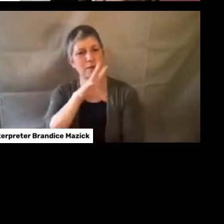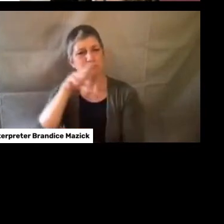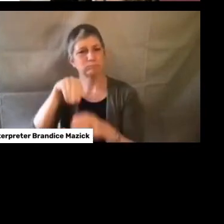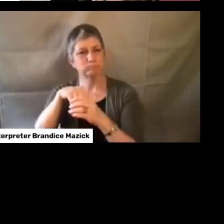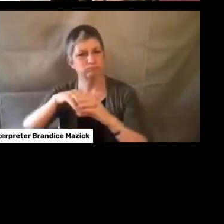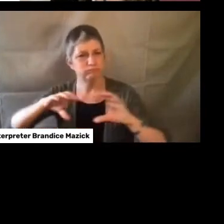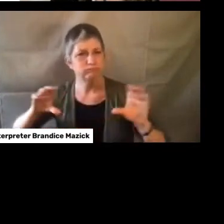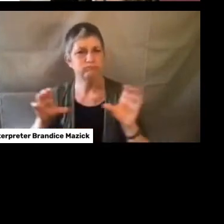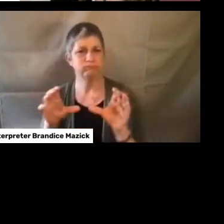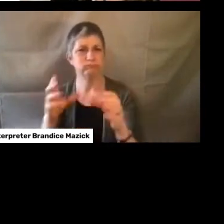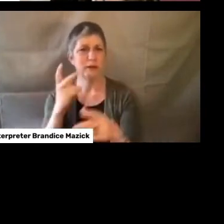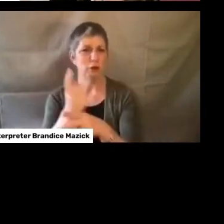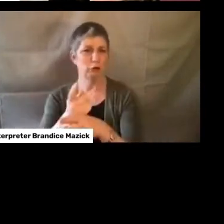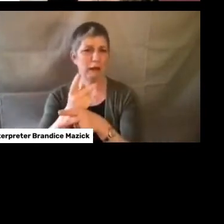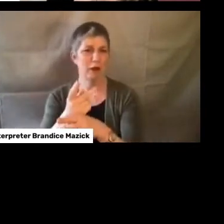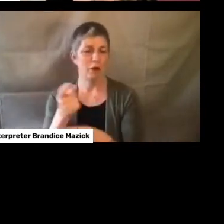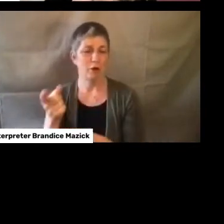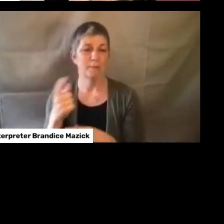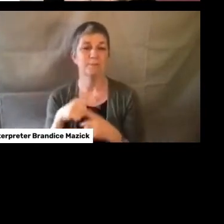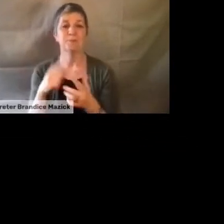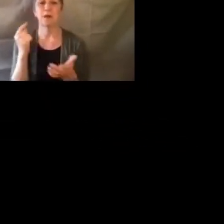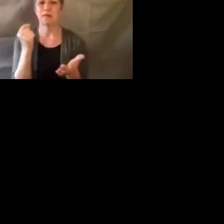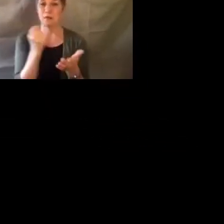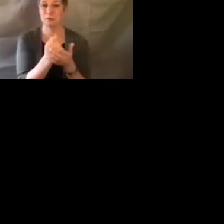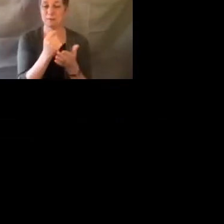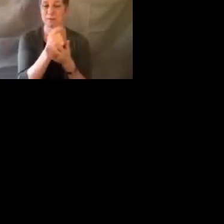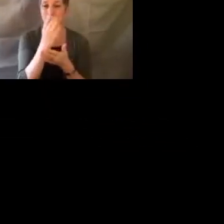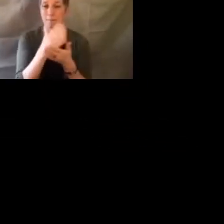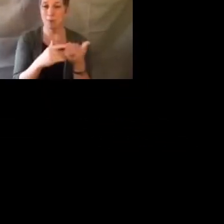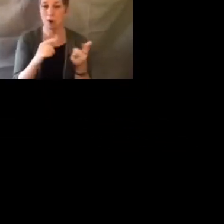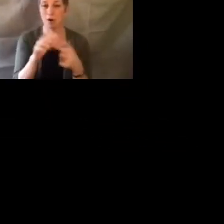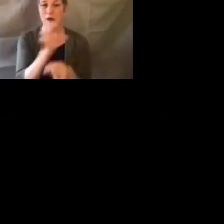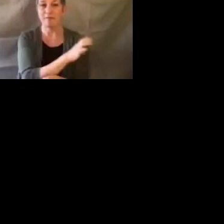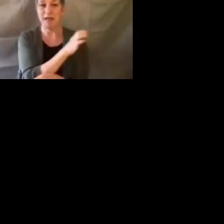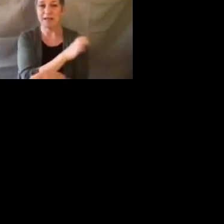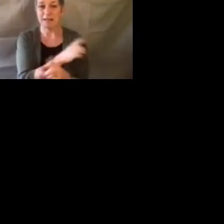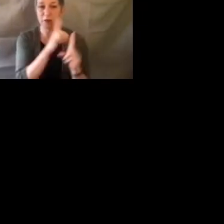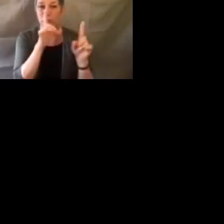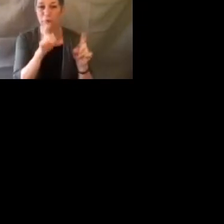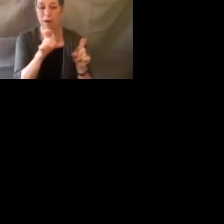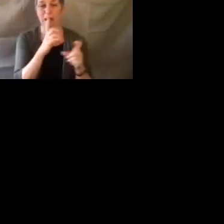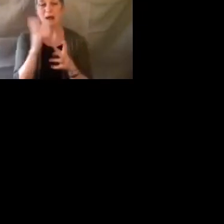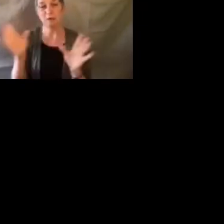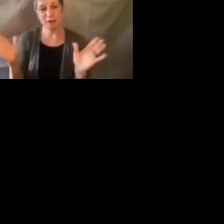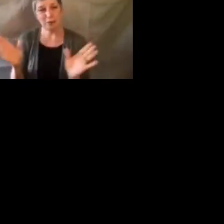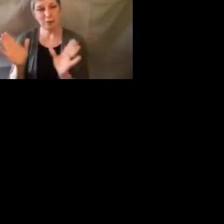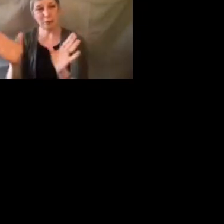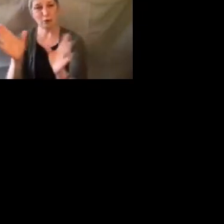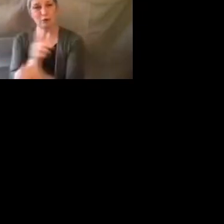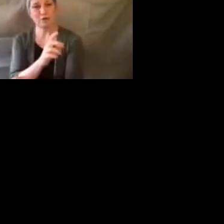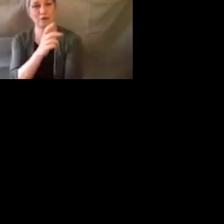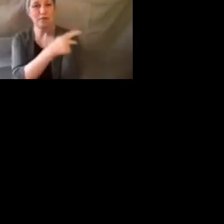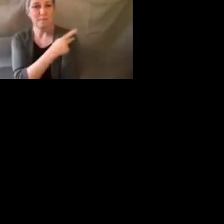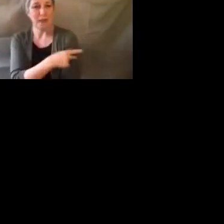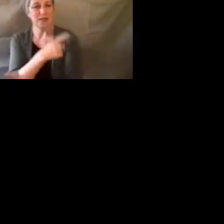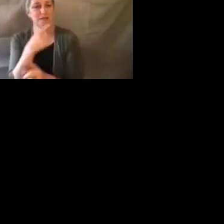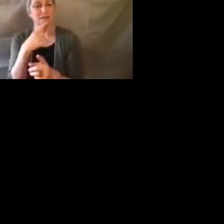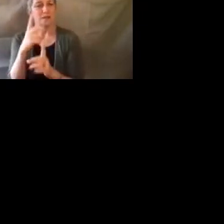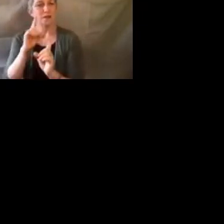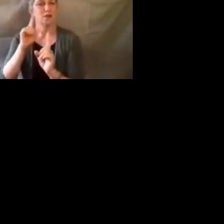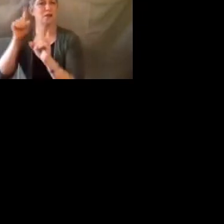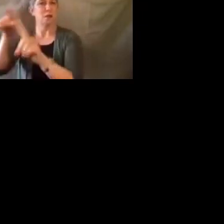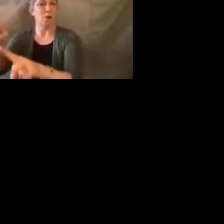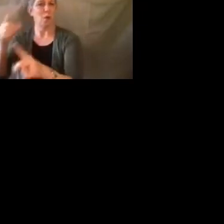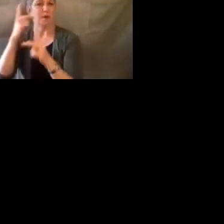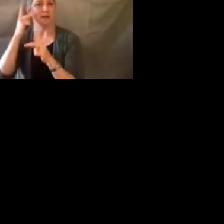your care. And so the treatments that are not part of that clinical trial, I try to encourage our patients to get them with